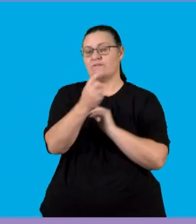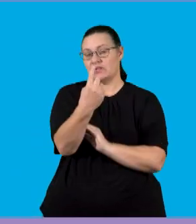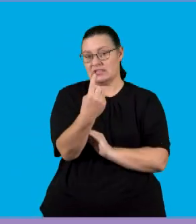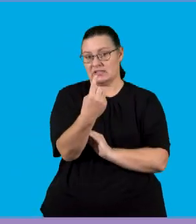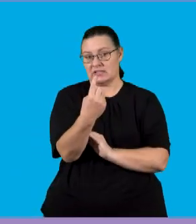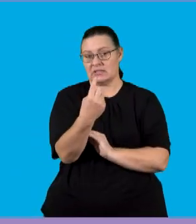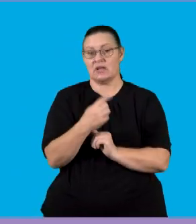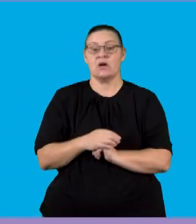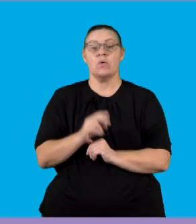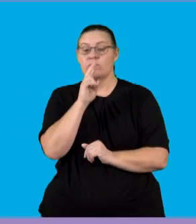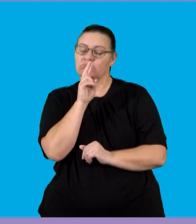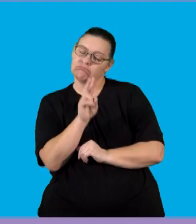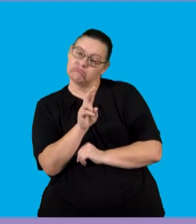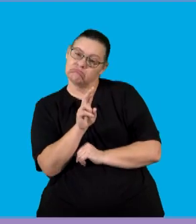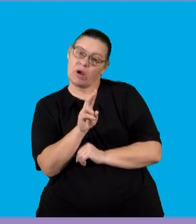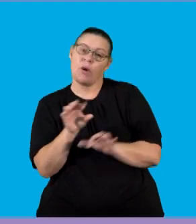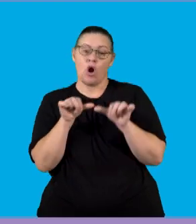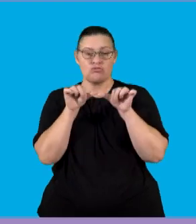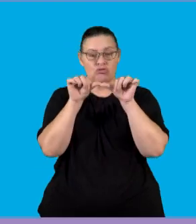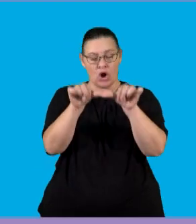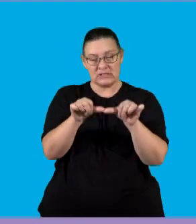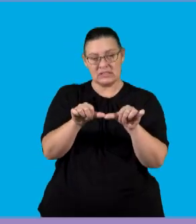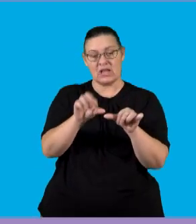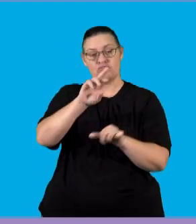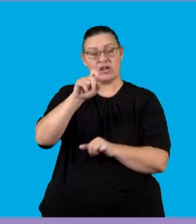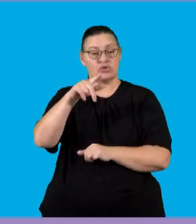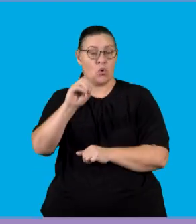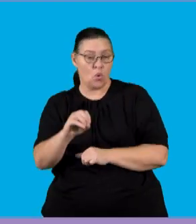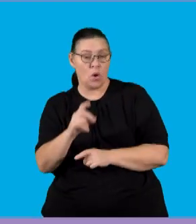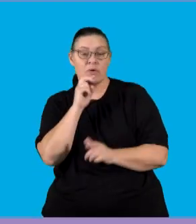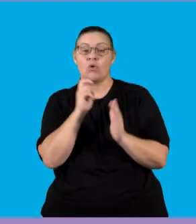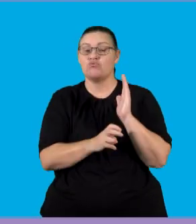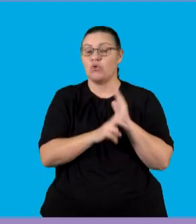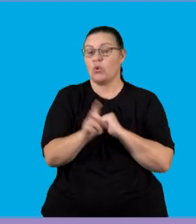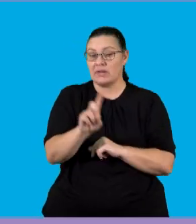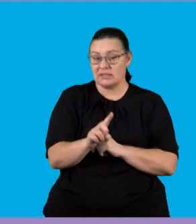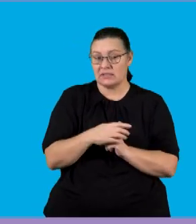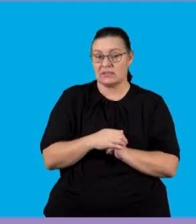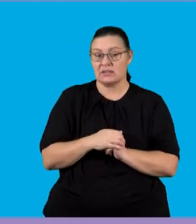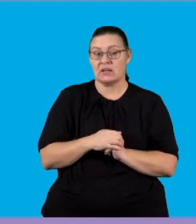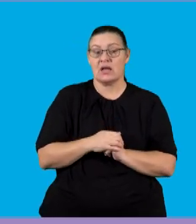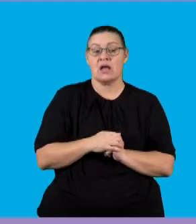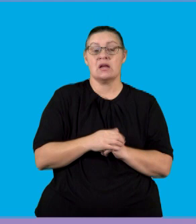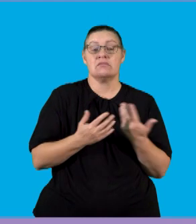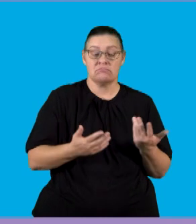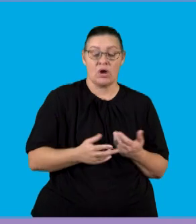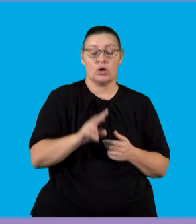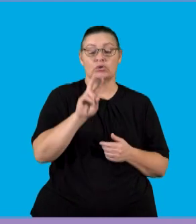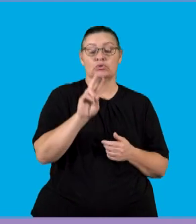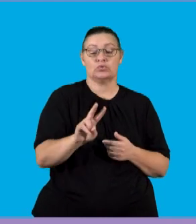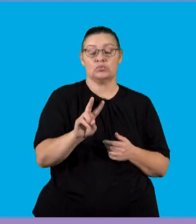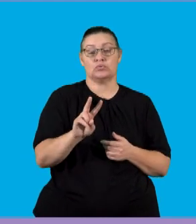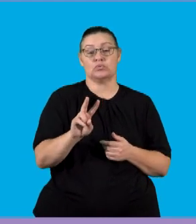rule. So in this case, when we are working with a constant ratio, what is going to be our rule? Our rule is going to be